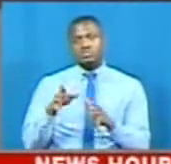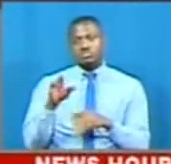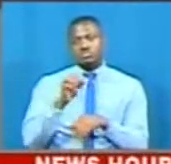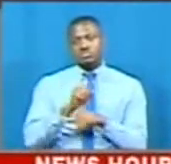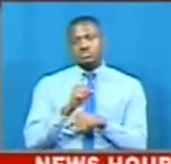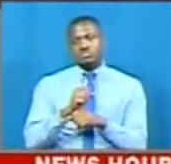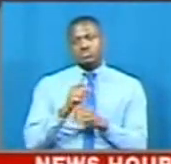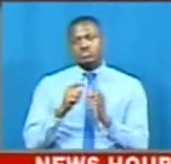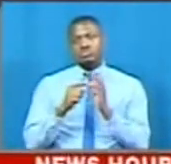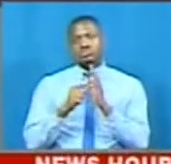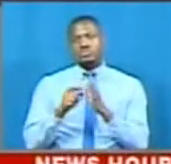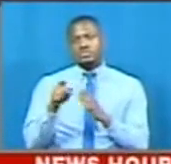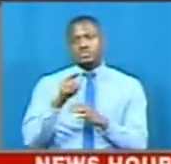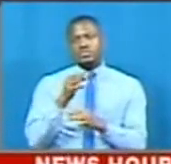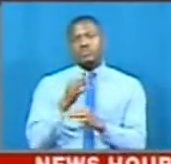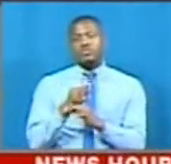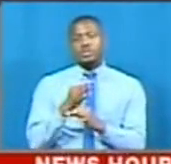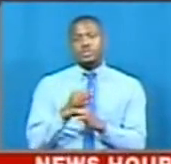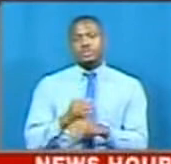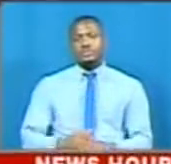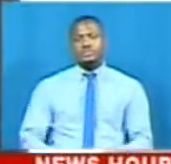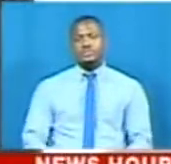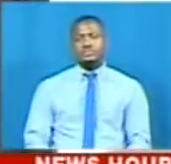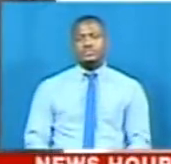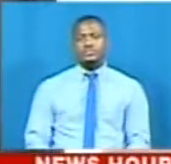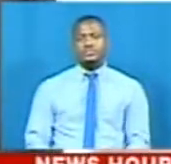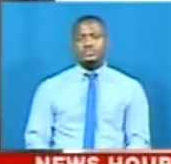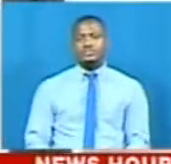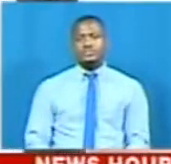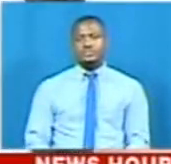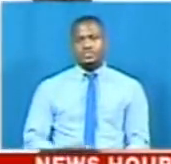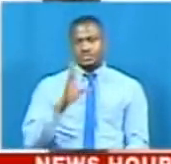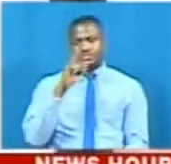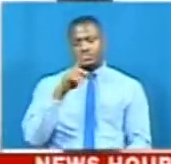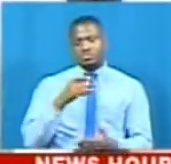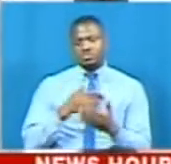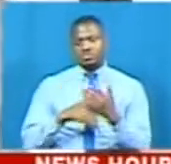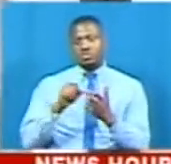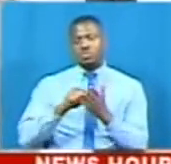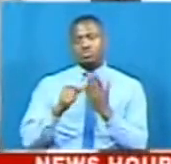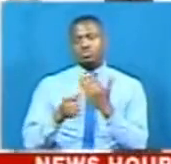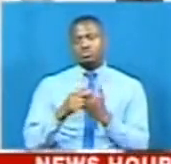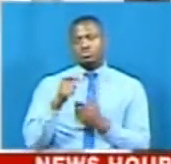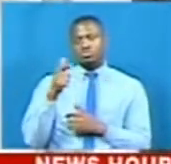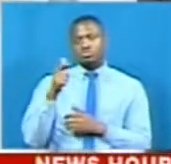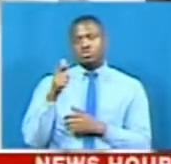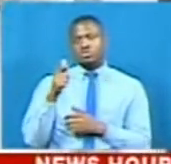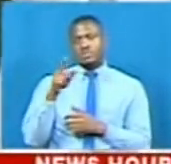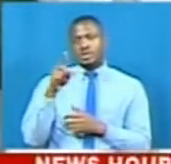to let their work reflect their faith. Born on